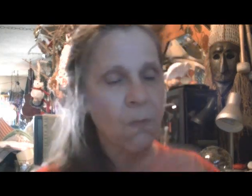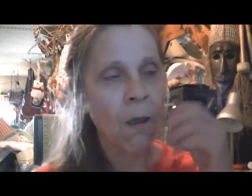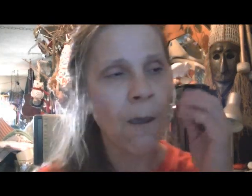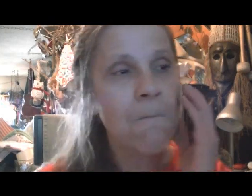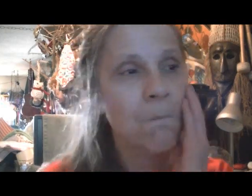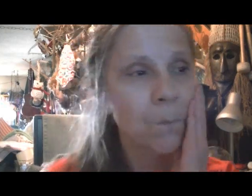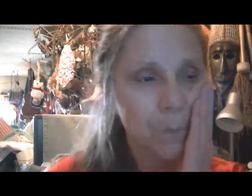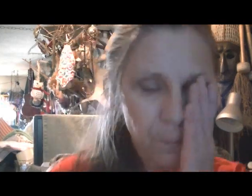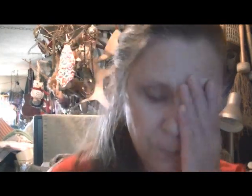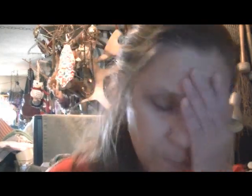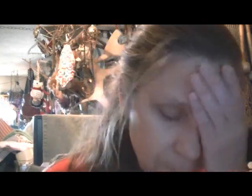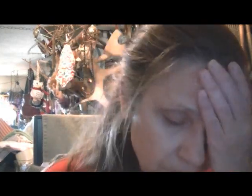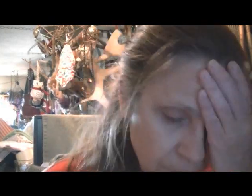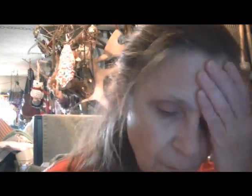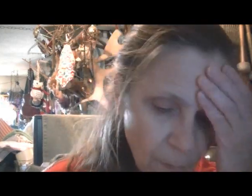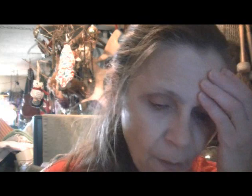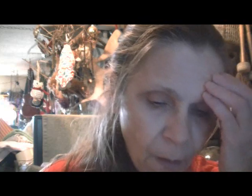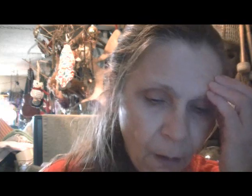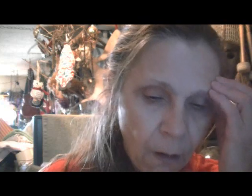Okay?